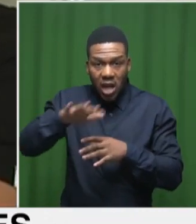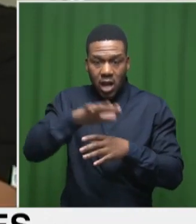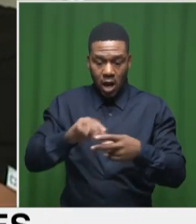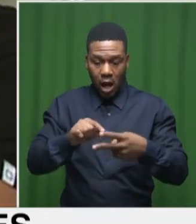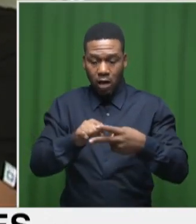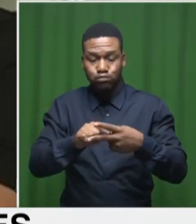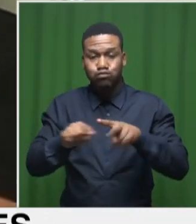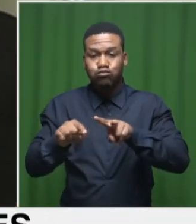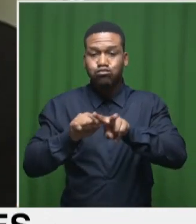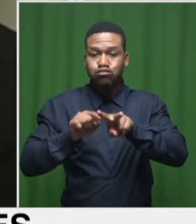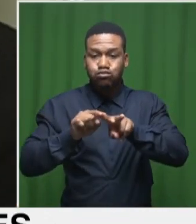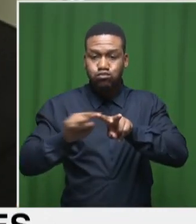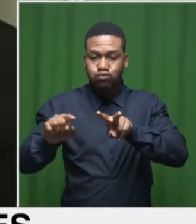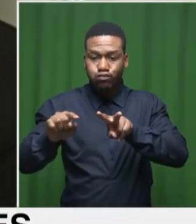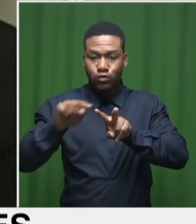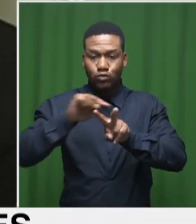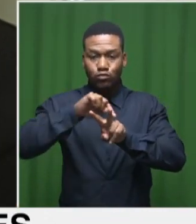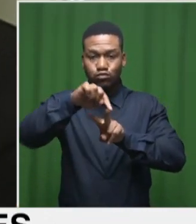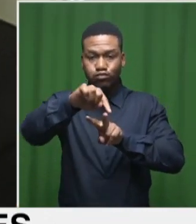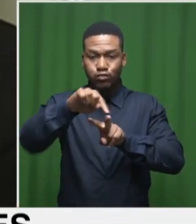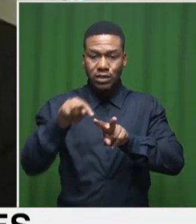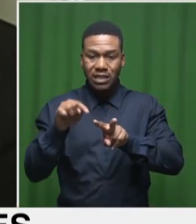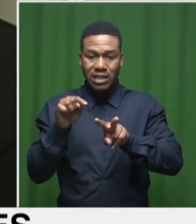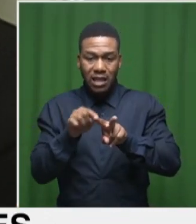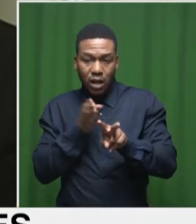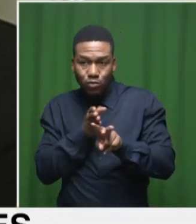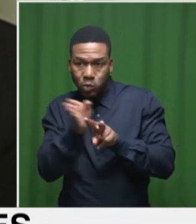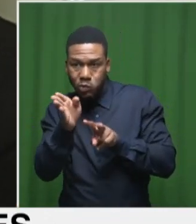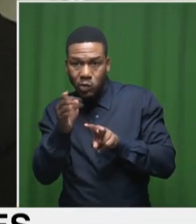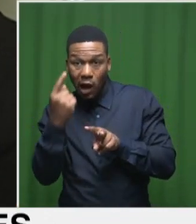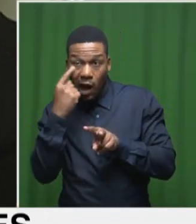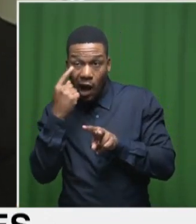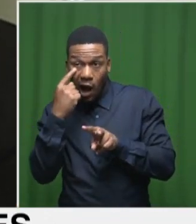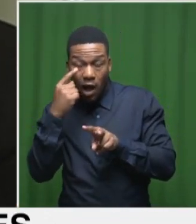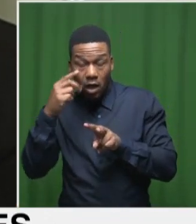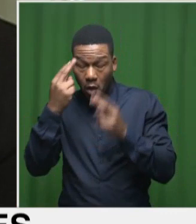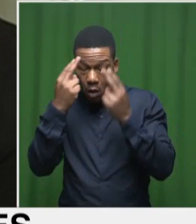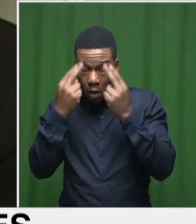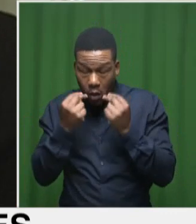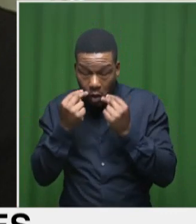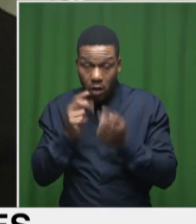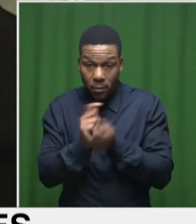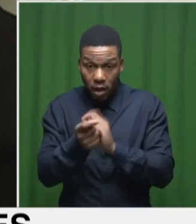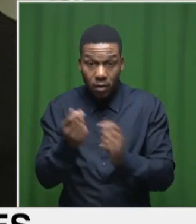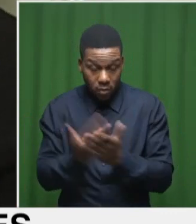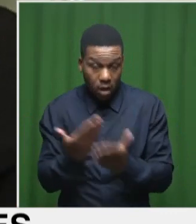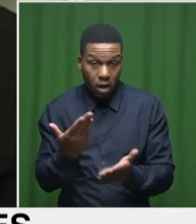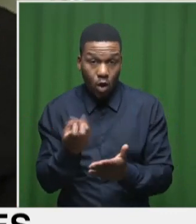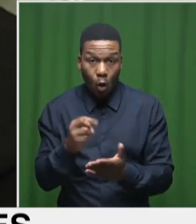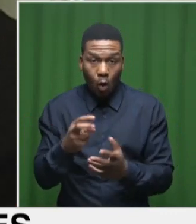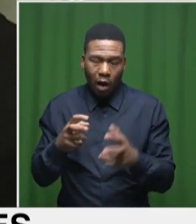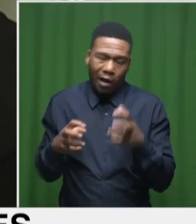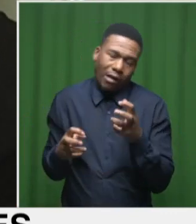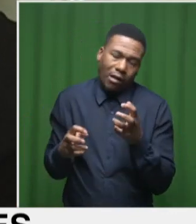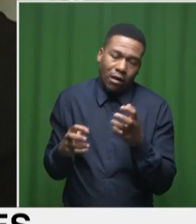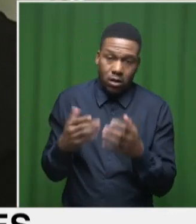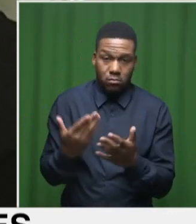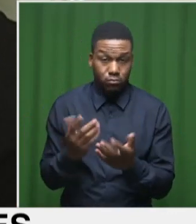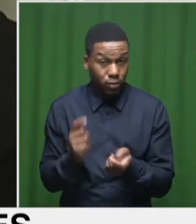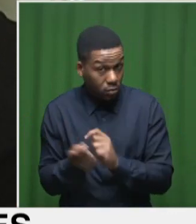split, it can then lead into the eye and create clots and you can go blind. You can even create strokes. Other than that, you